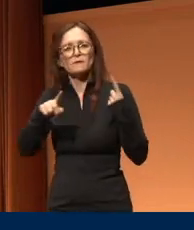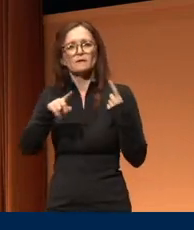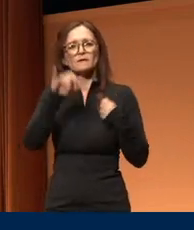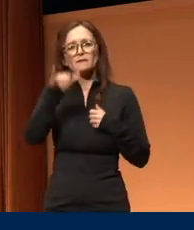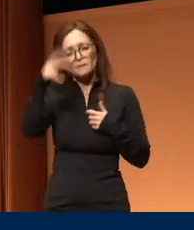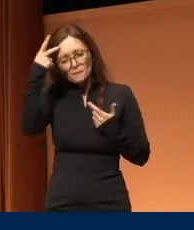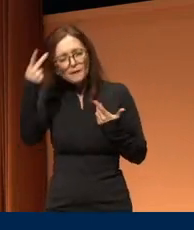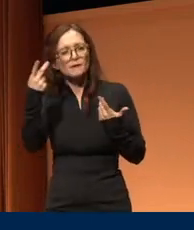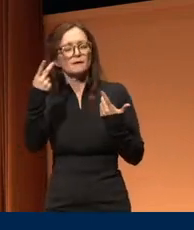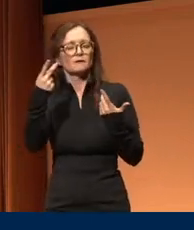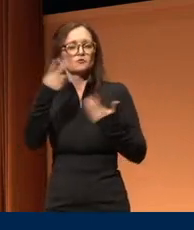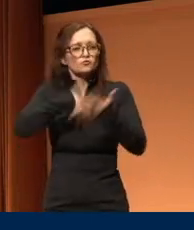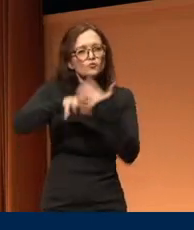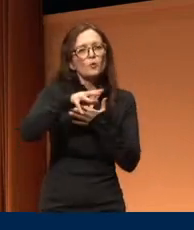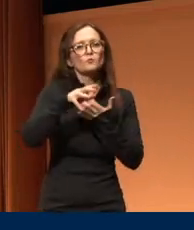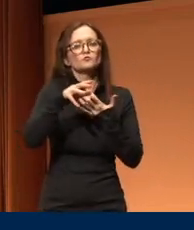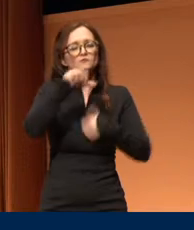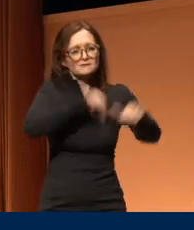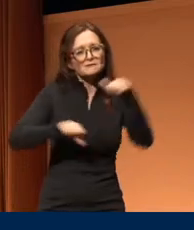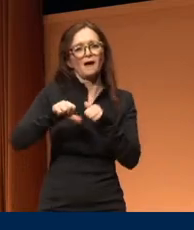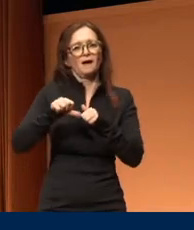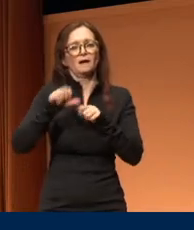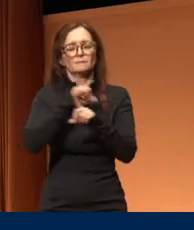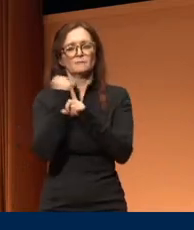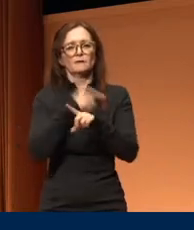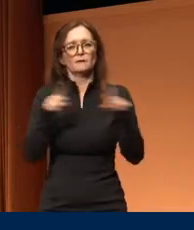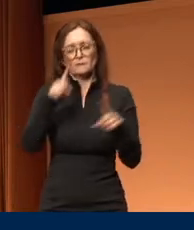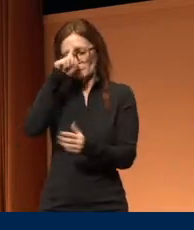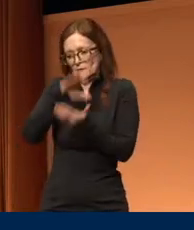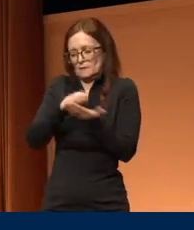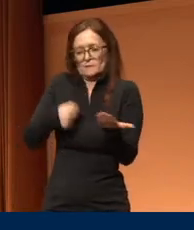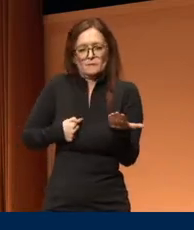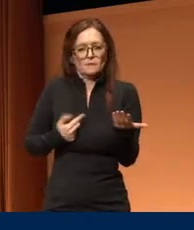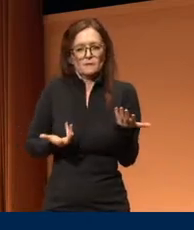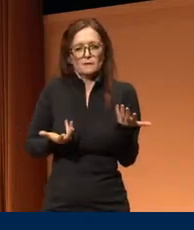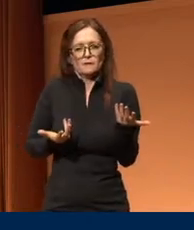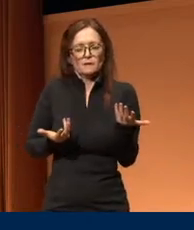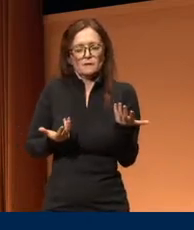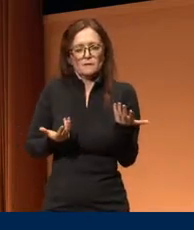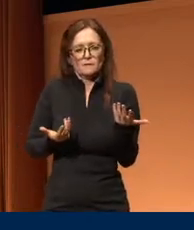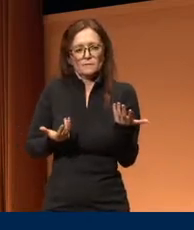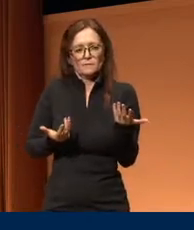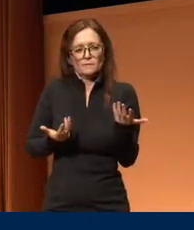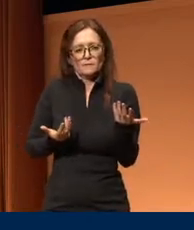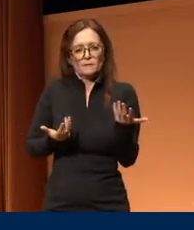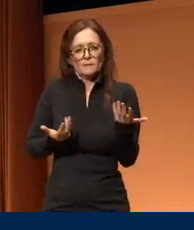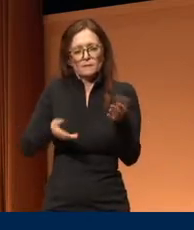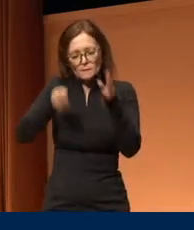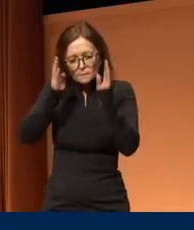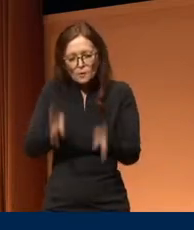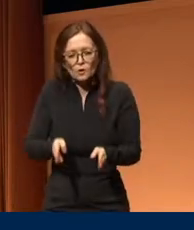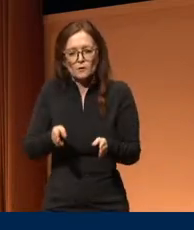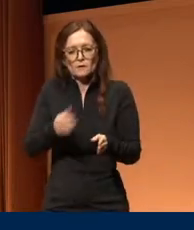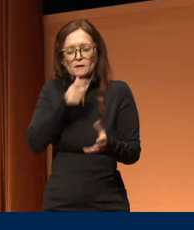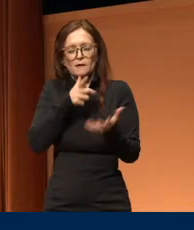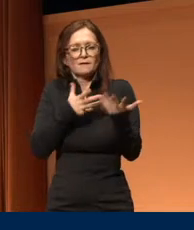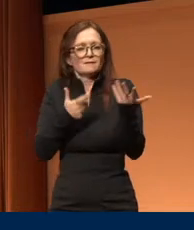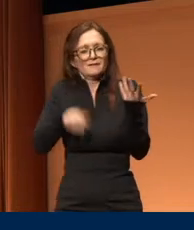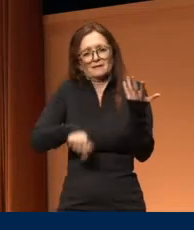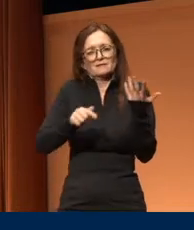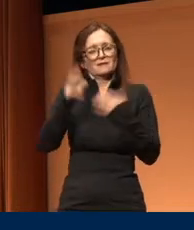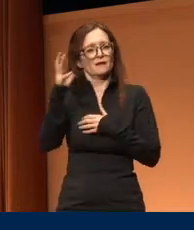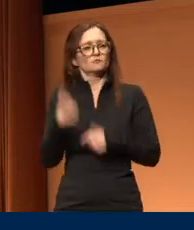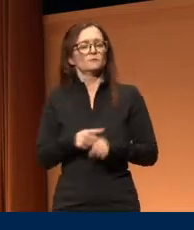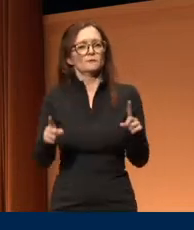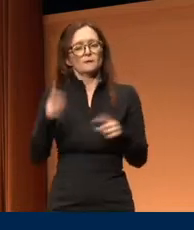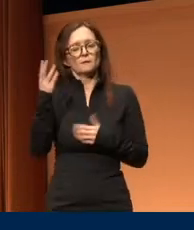or social scientific manner. And believe me, I hesitated pursuing that topic for this lecture.